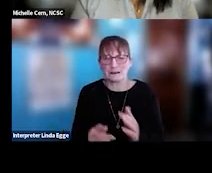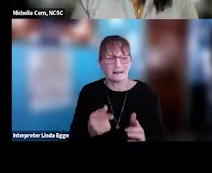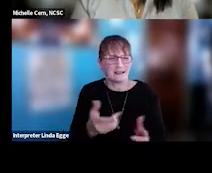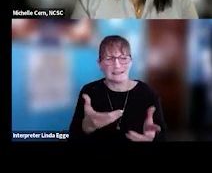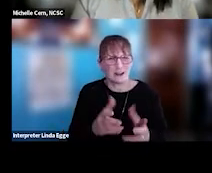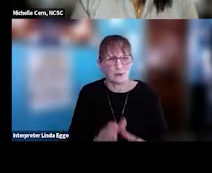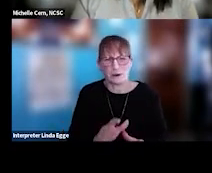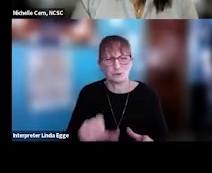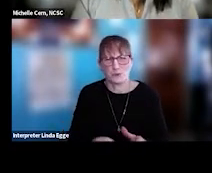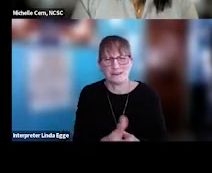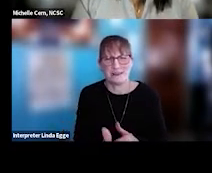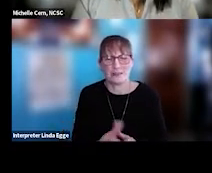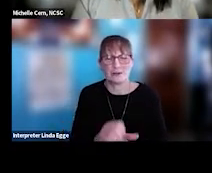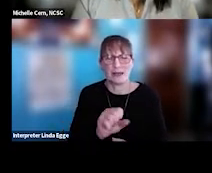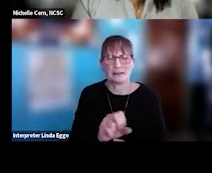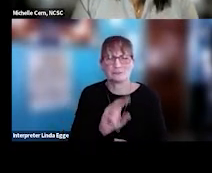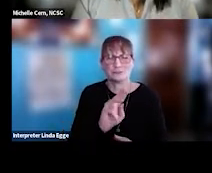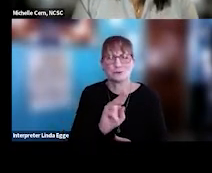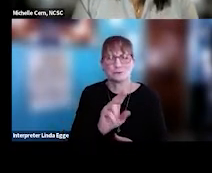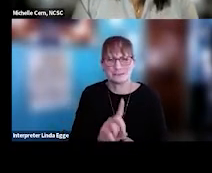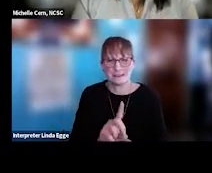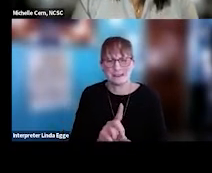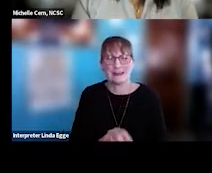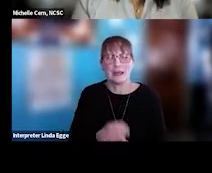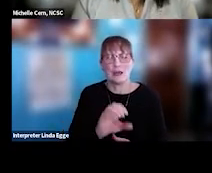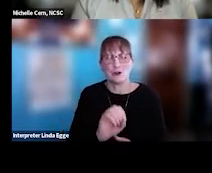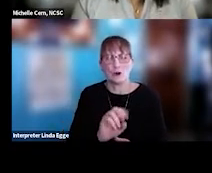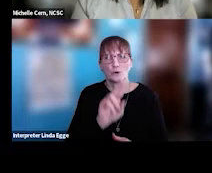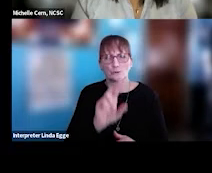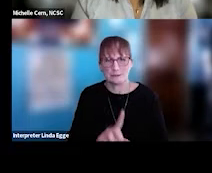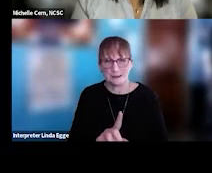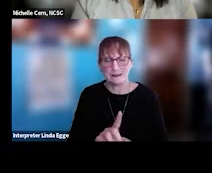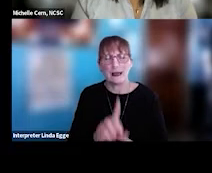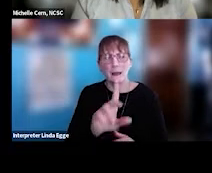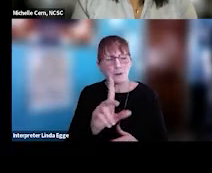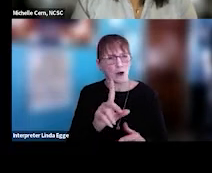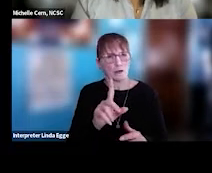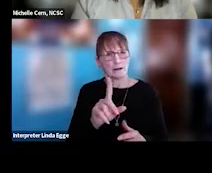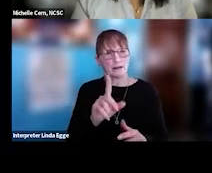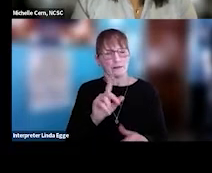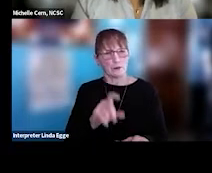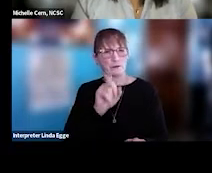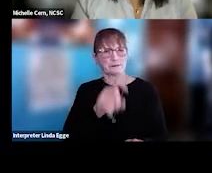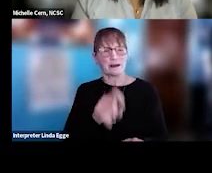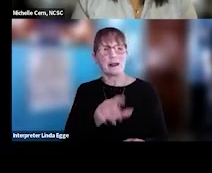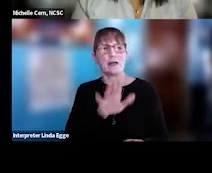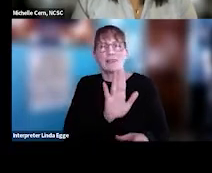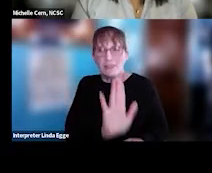do another SUD-OUD session. And they catered it to what was a need of their judicial